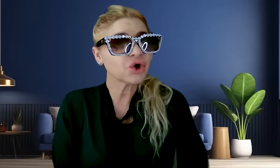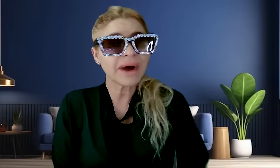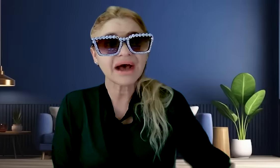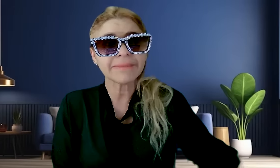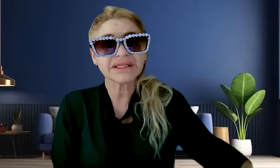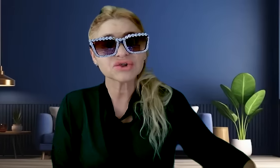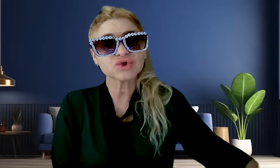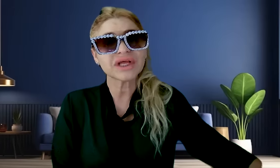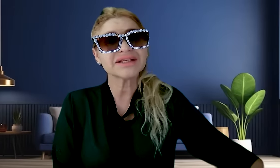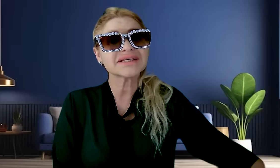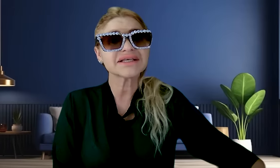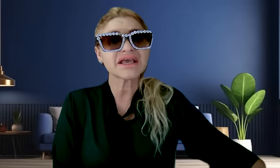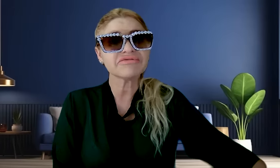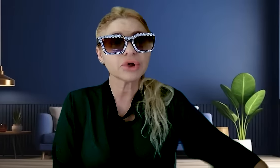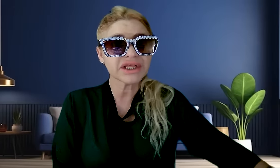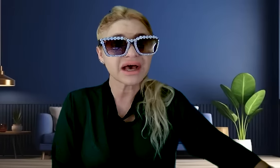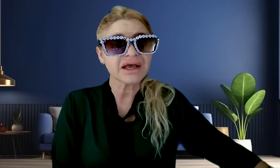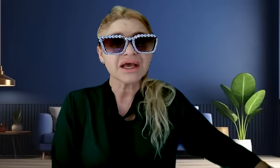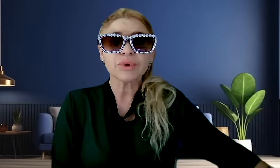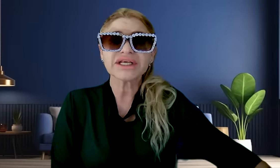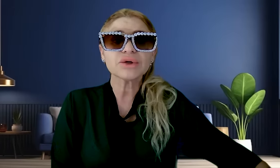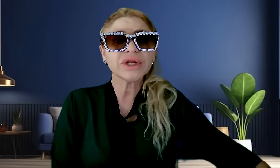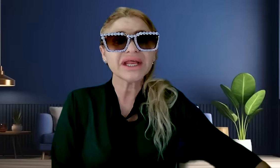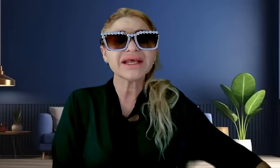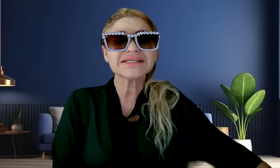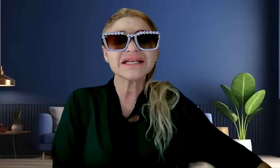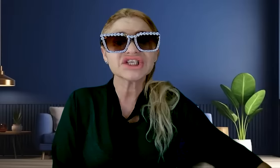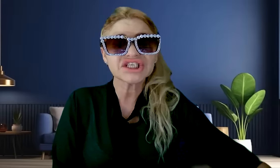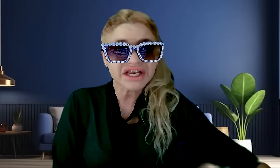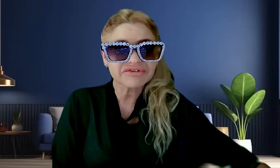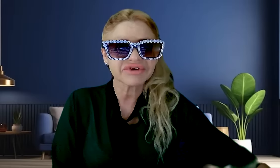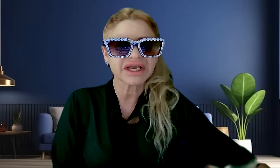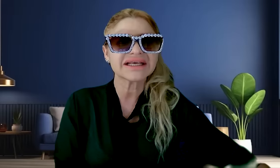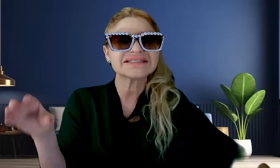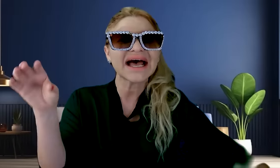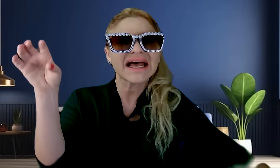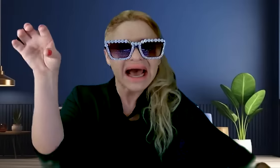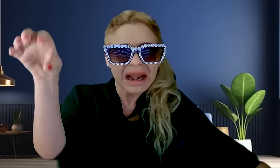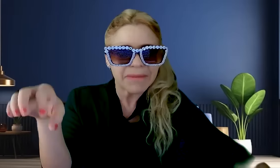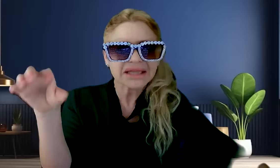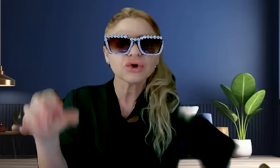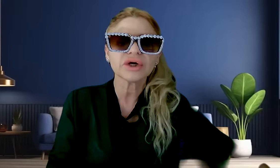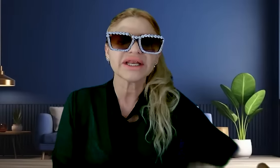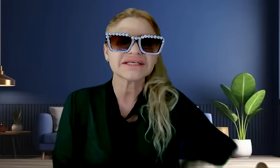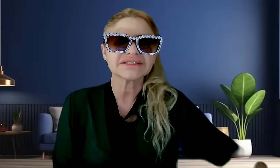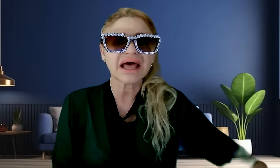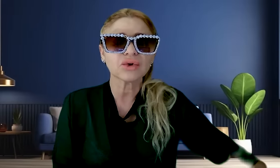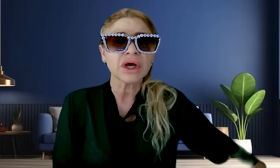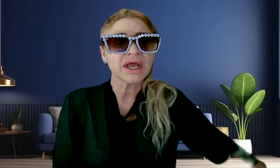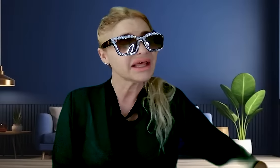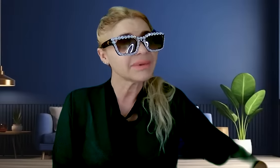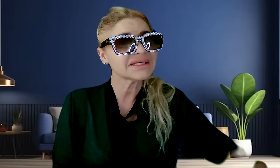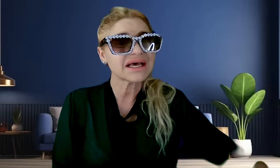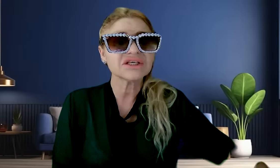FEMA no va a meter sus narices en Florida porque según él es el sheriff, el que está al mando en ese